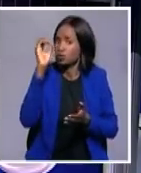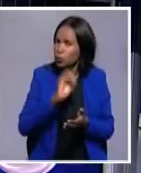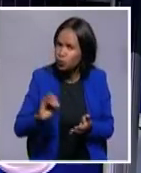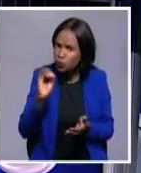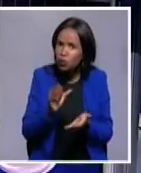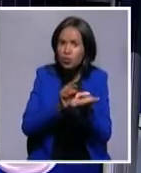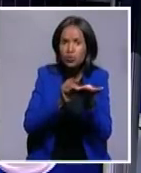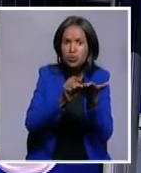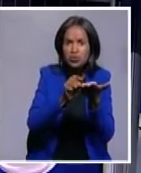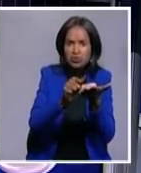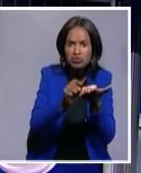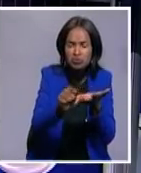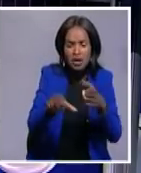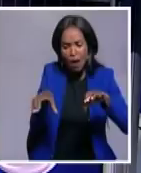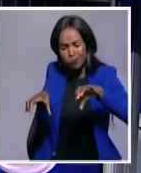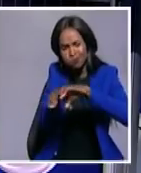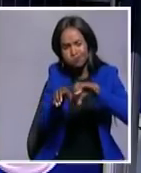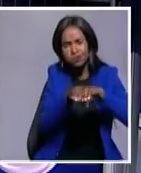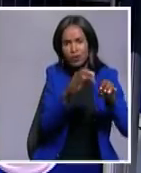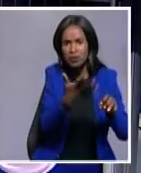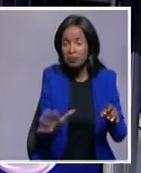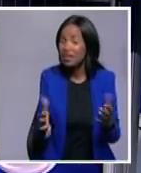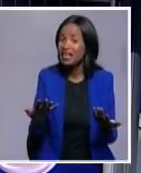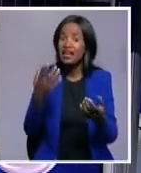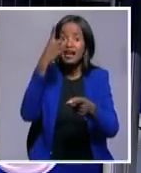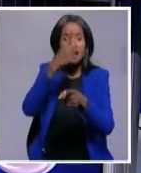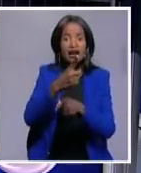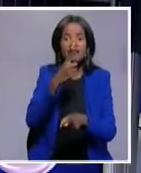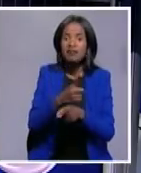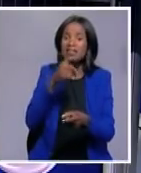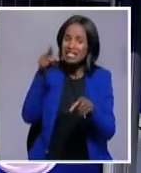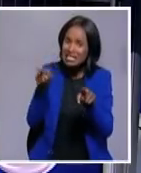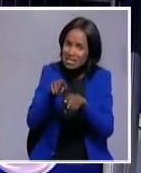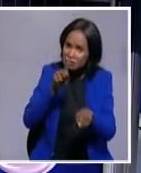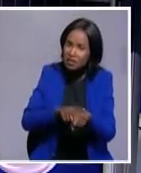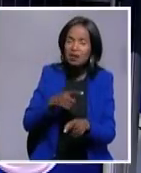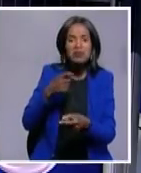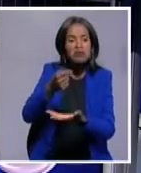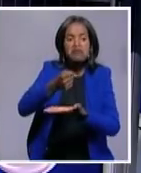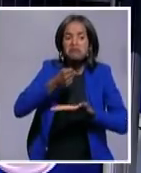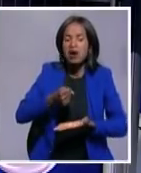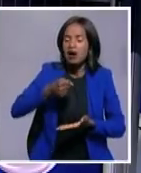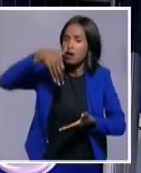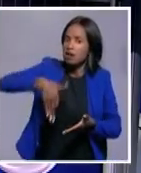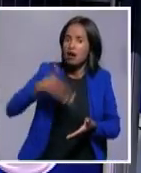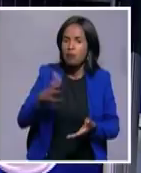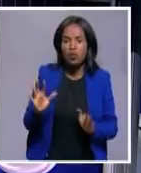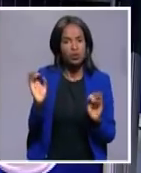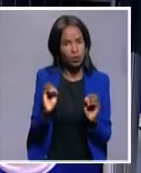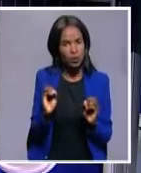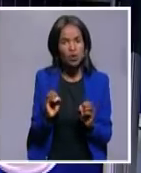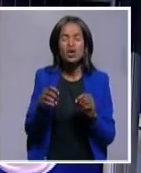to pay for that treatment plant, and the government was also not in a position to assist us. So we kept on